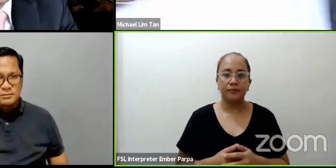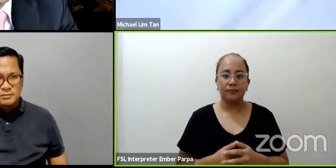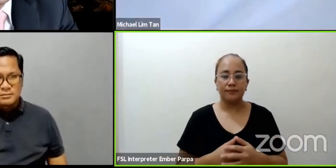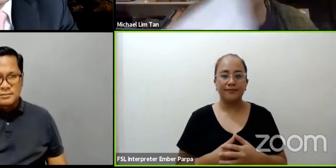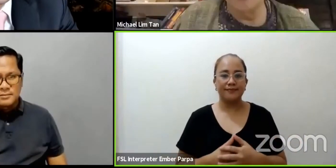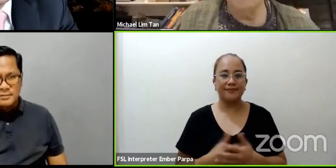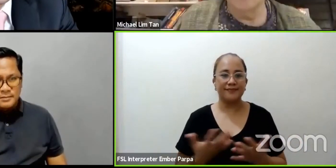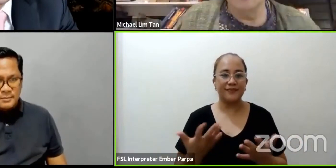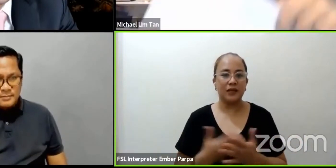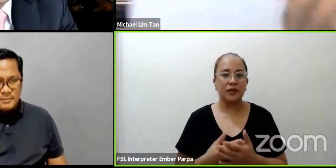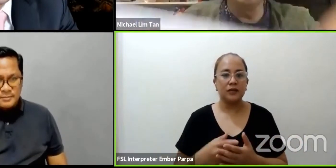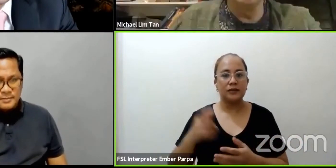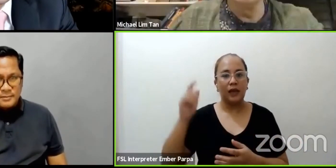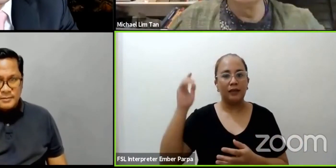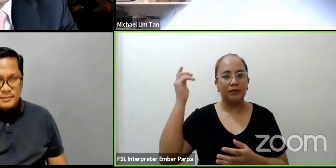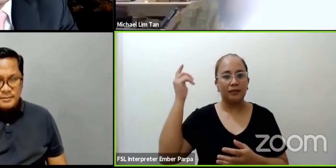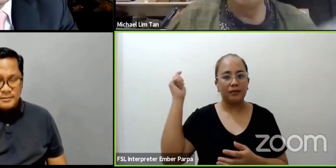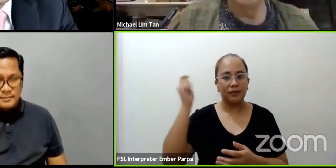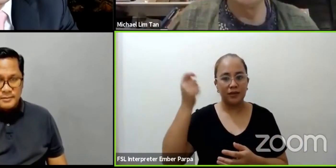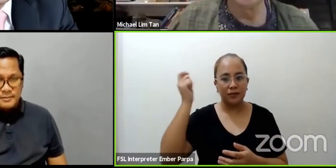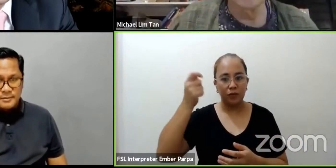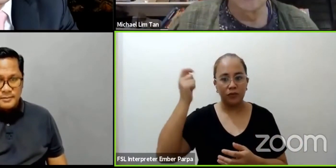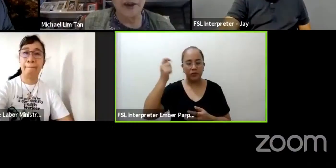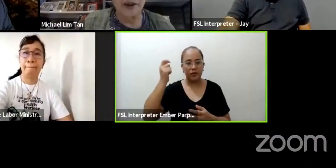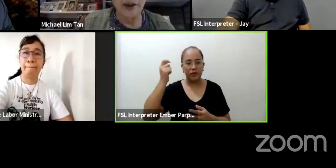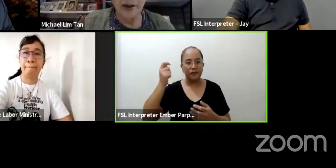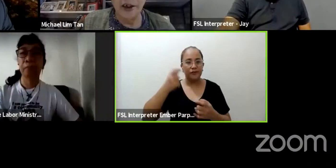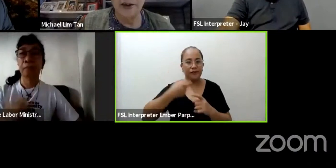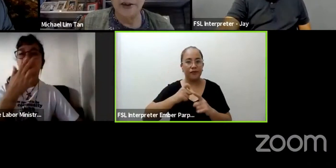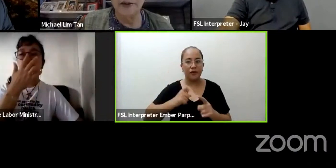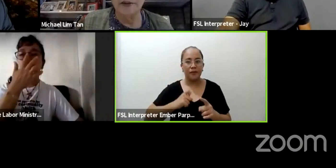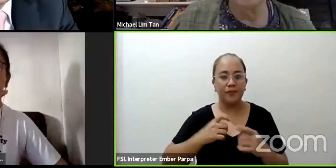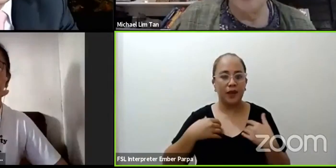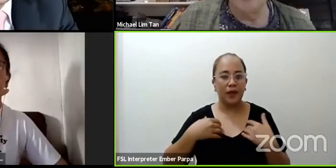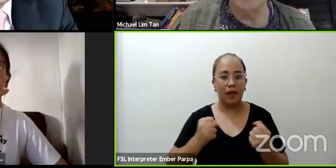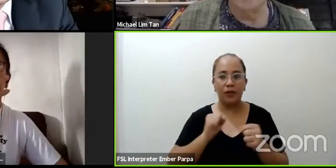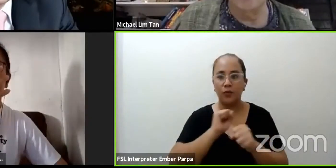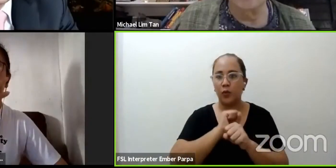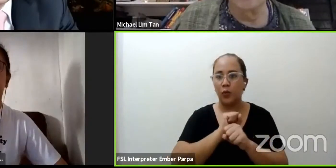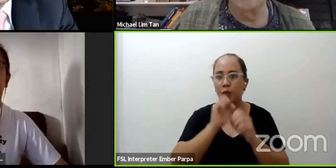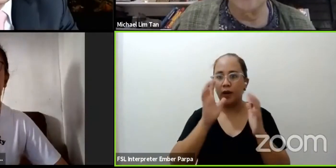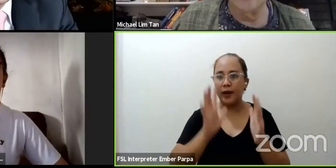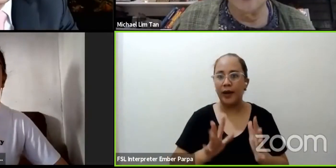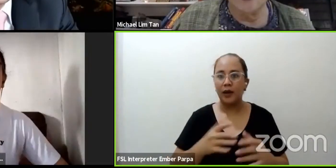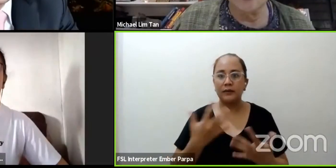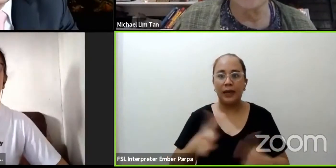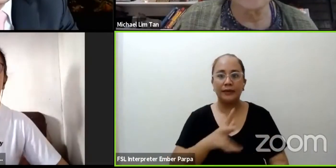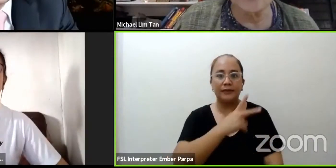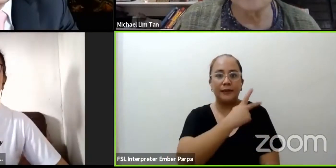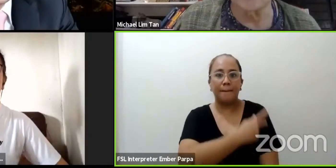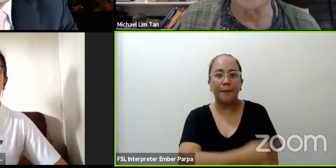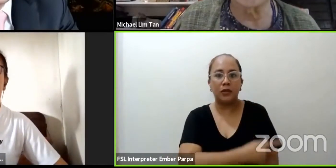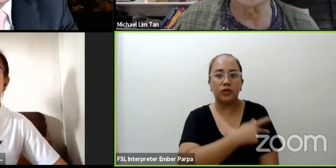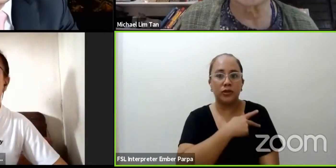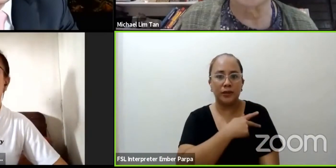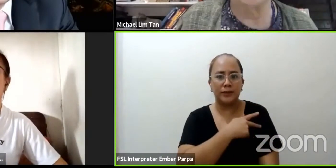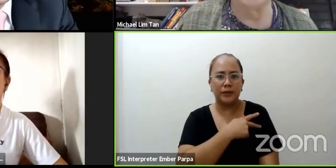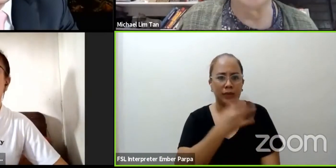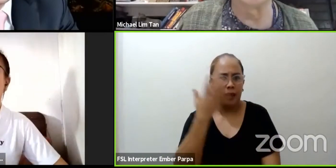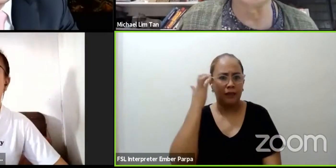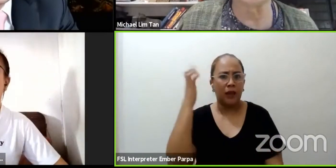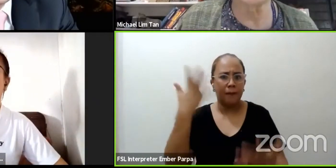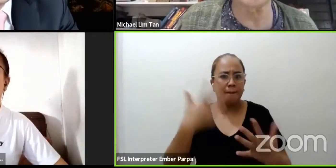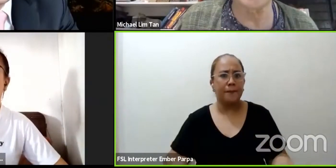a testimony from a health worker and patient ng COVID. And I think it's always important to